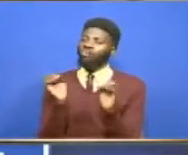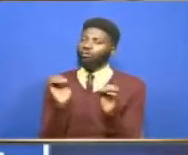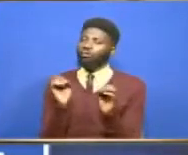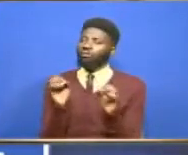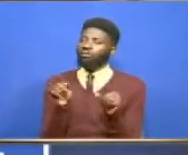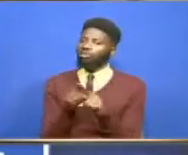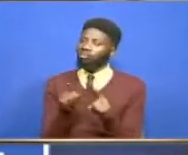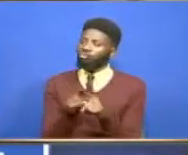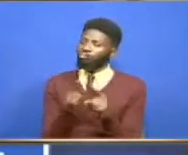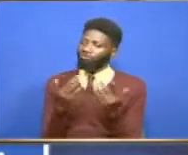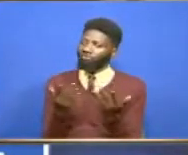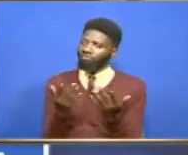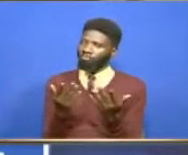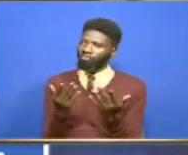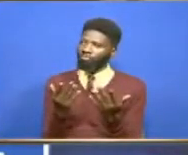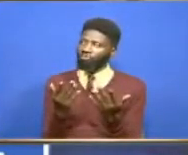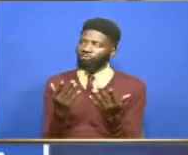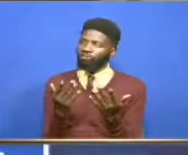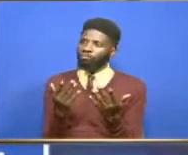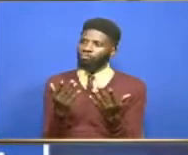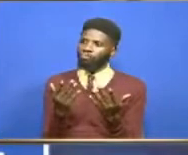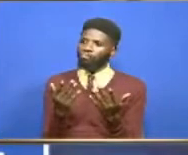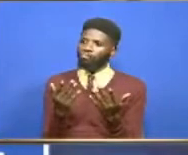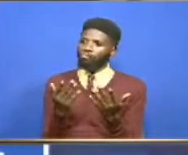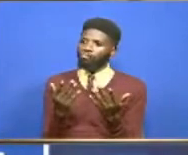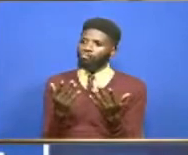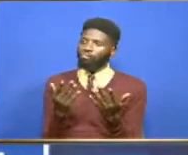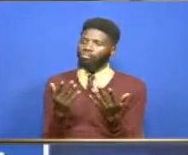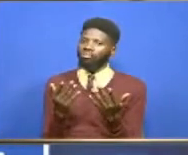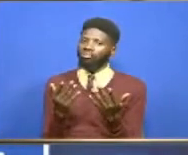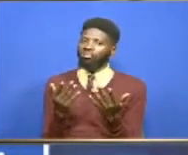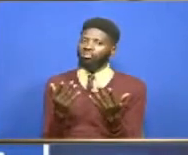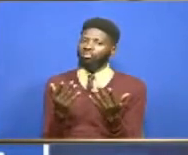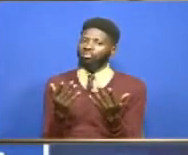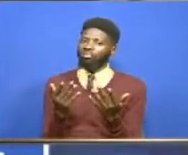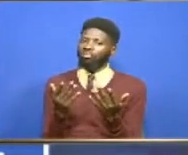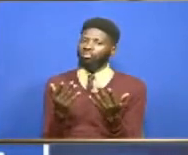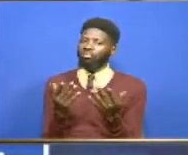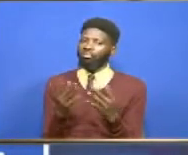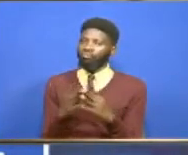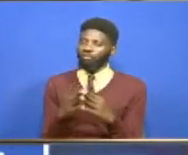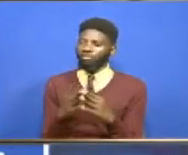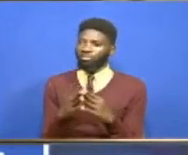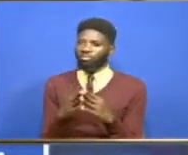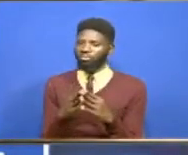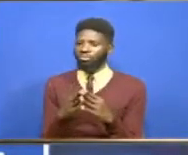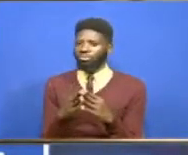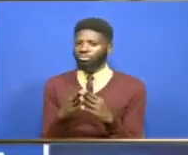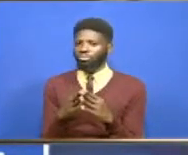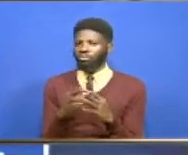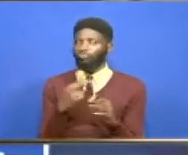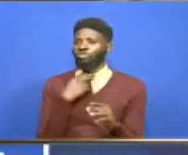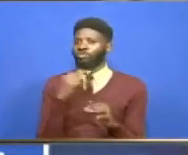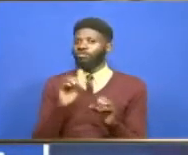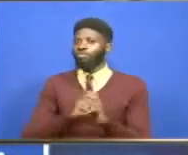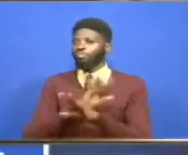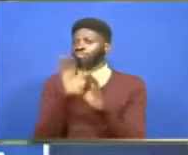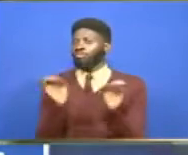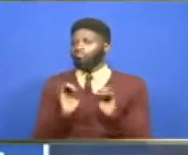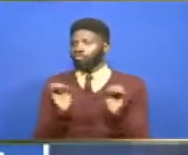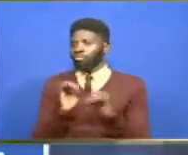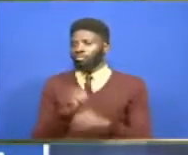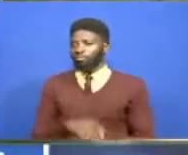and this test showed that, you know, where both teams are at, and I think both teams will walk away from that with a lot